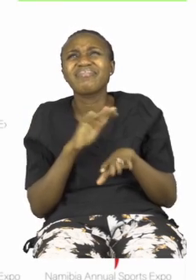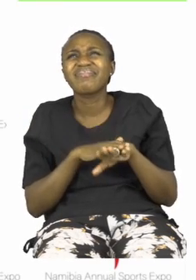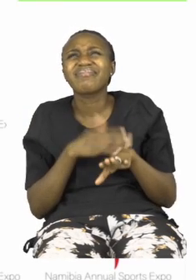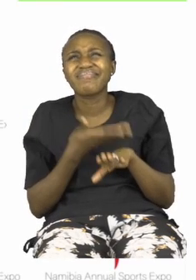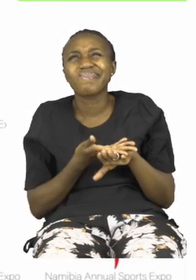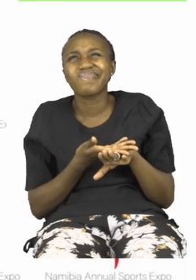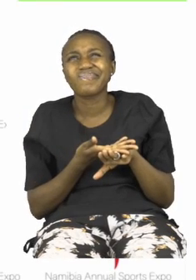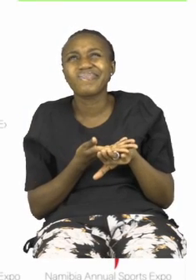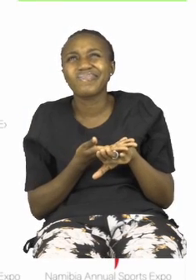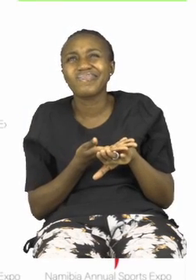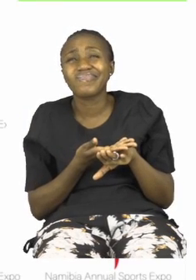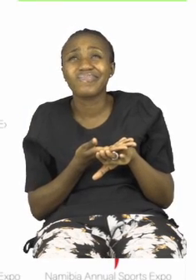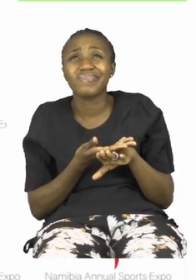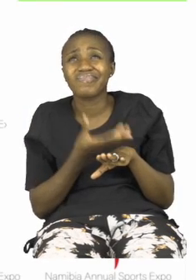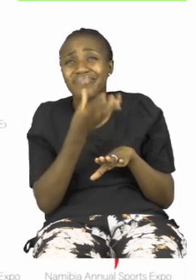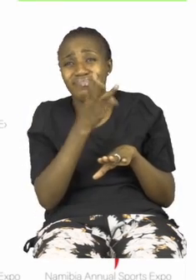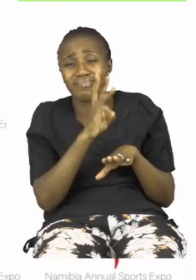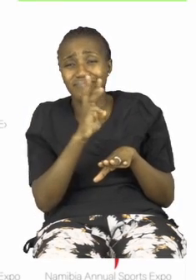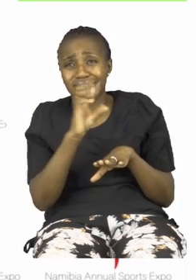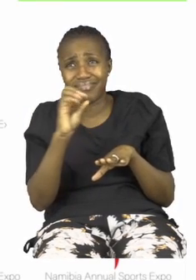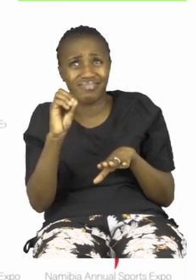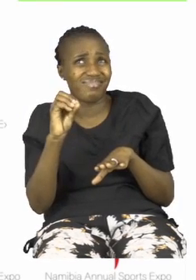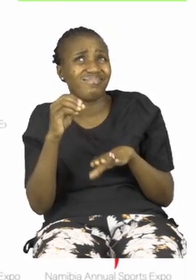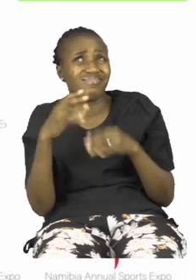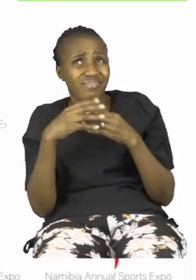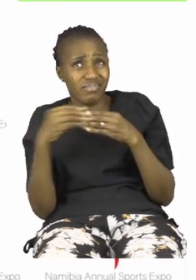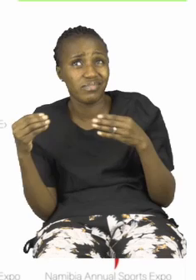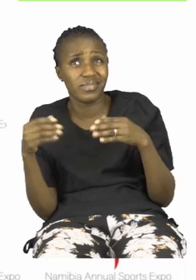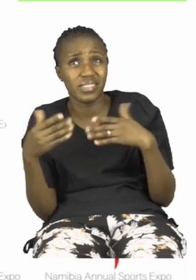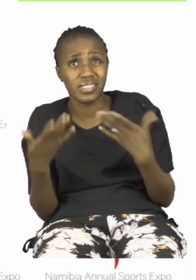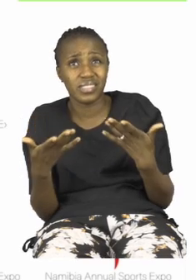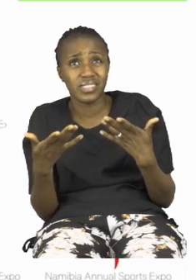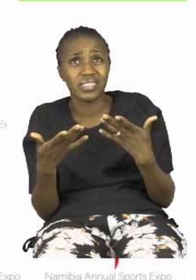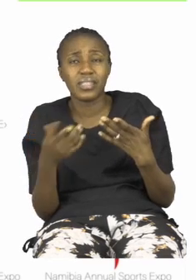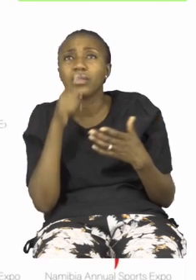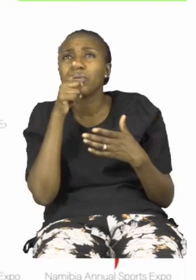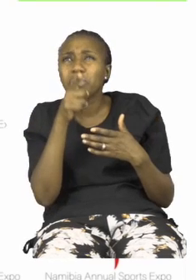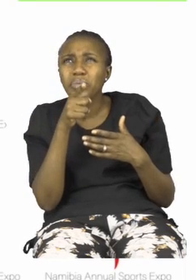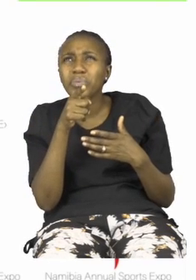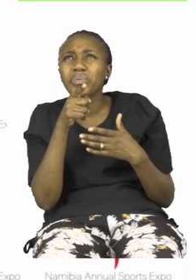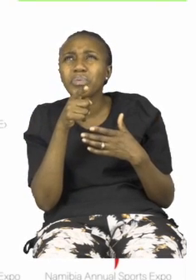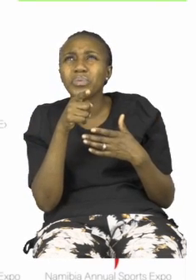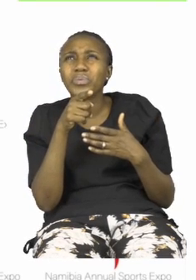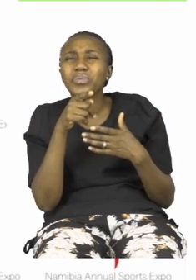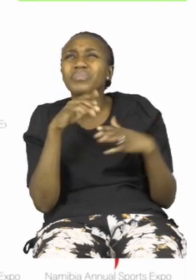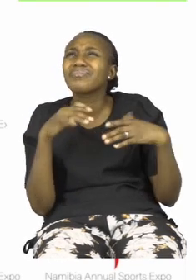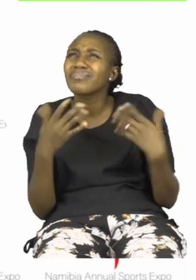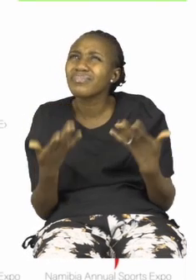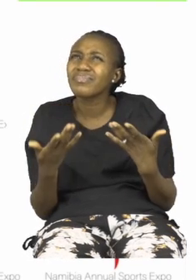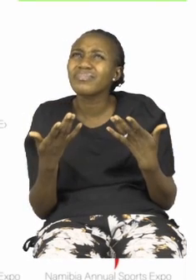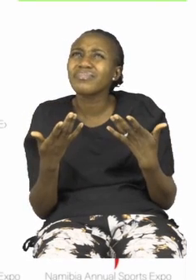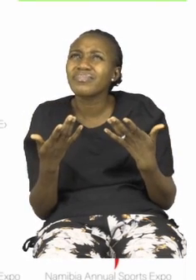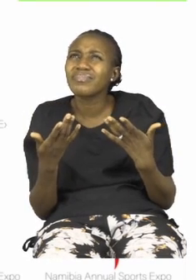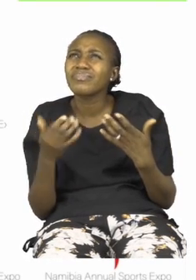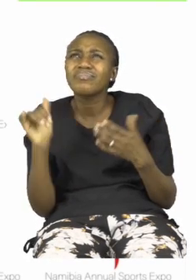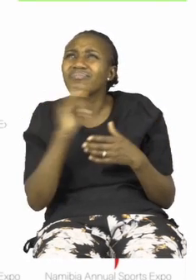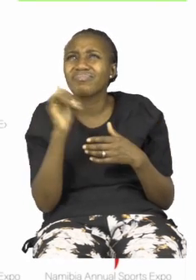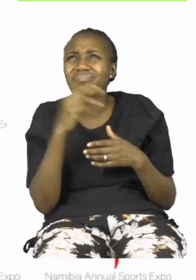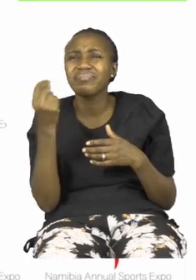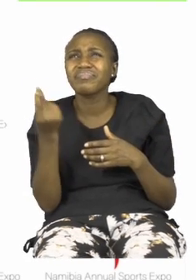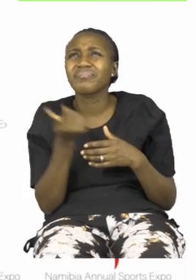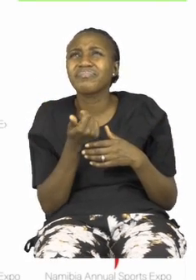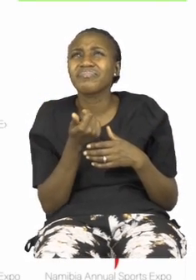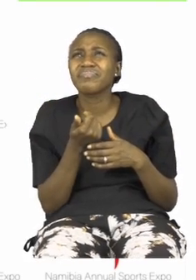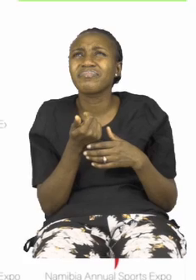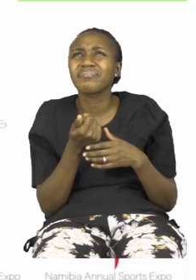don't know how much it is now, maybe $600 and stuff. Where are you at when it comes to the type of game that you're